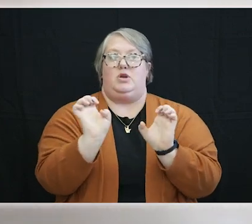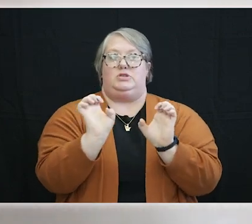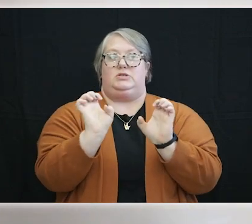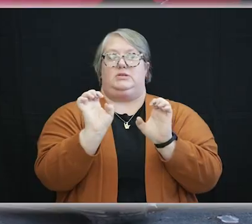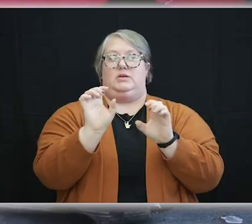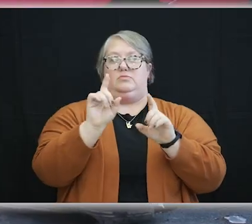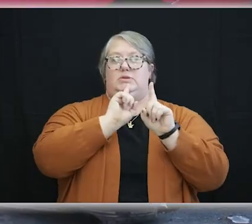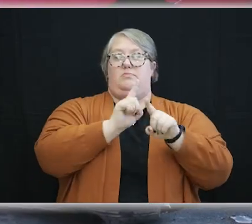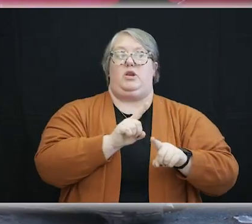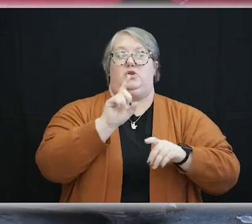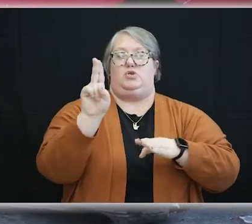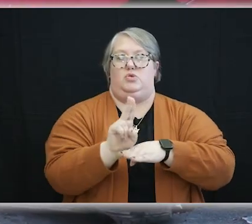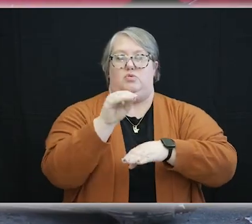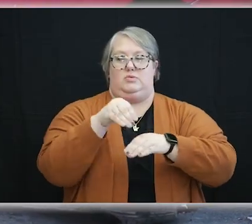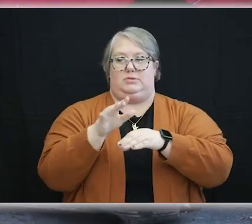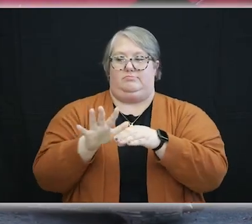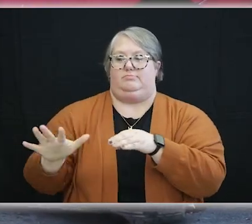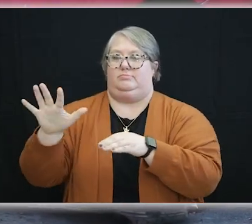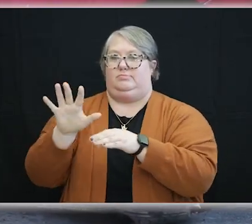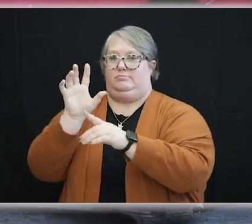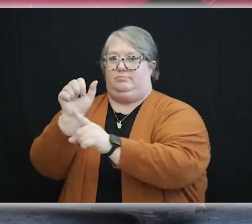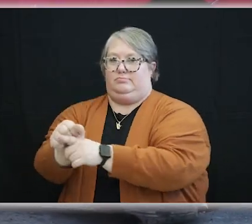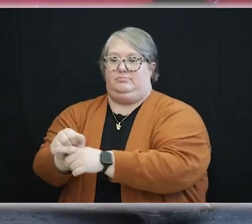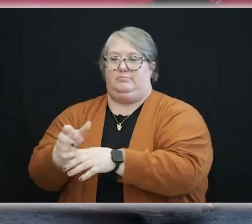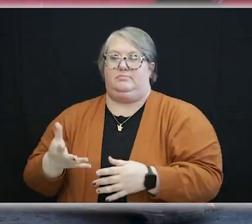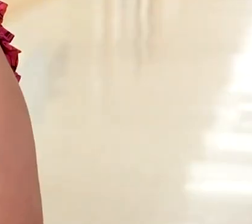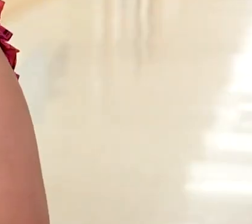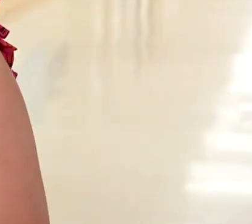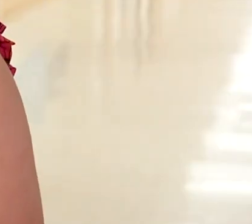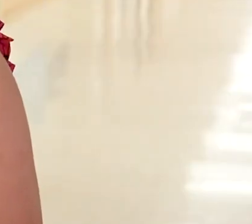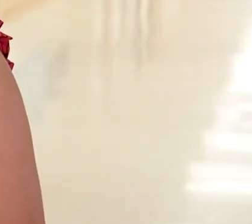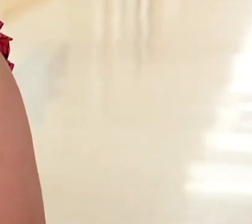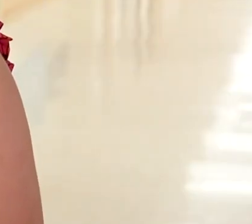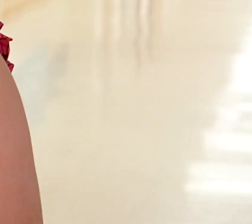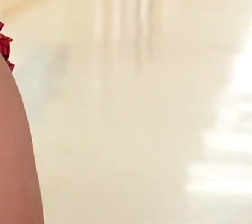phrases and words an emergency responder would use in the field.